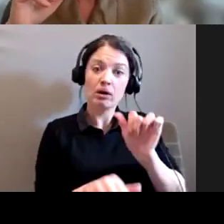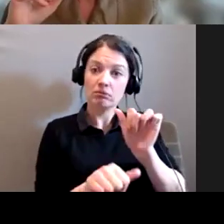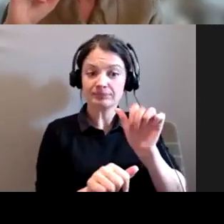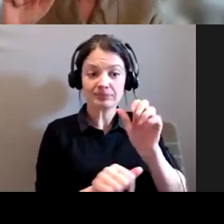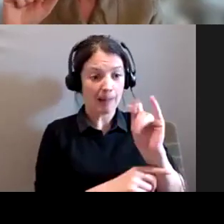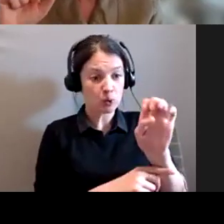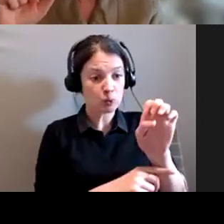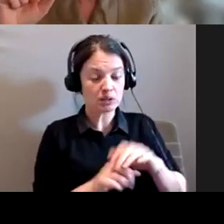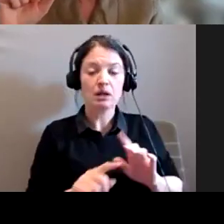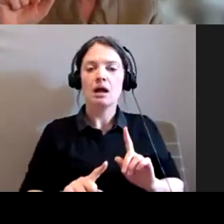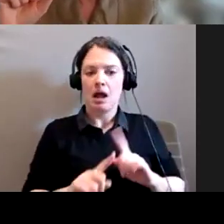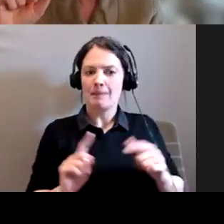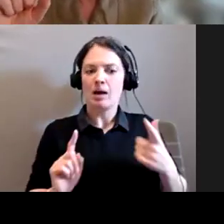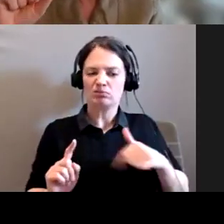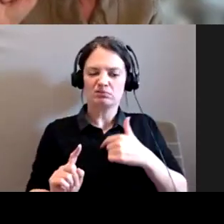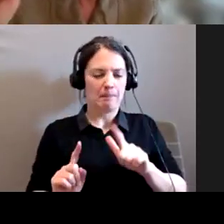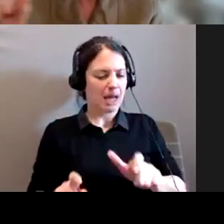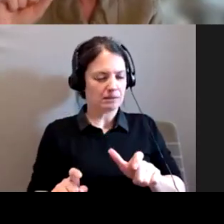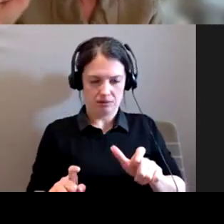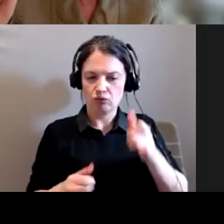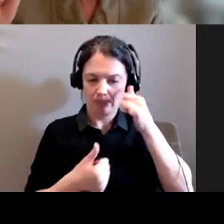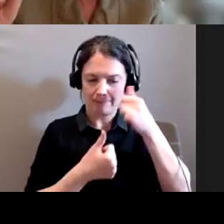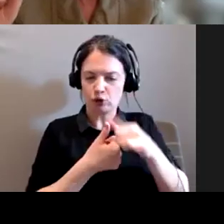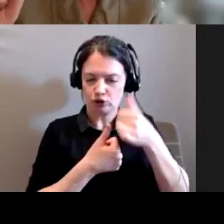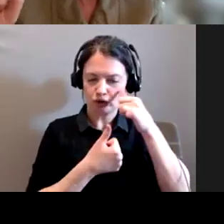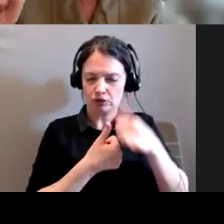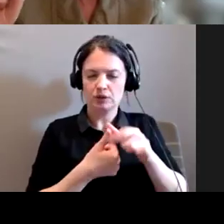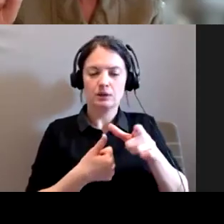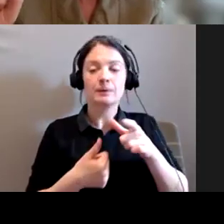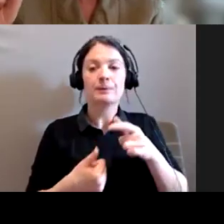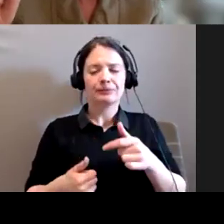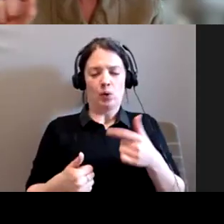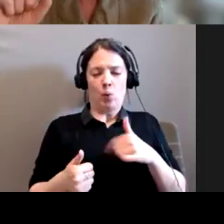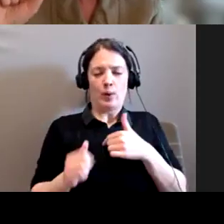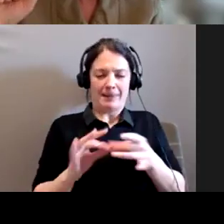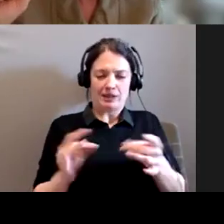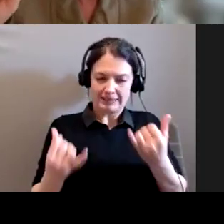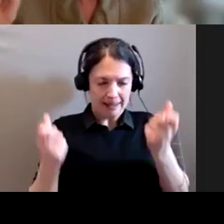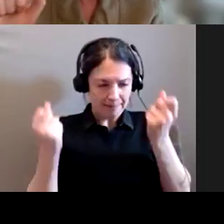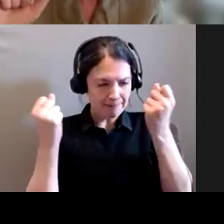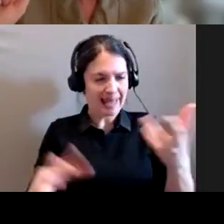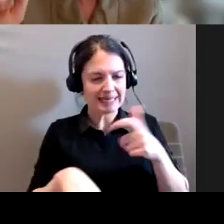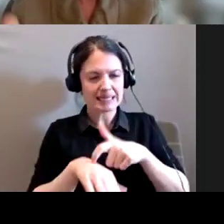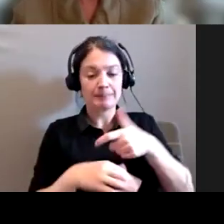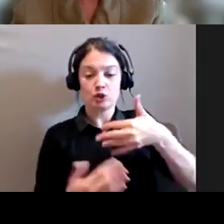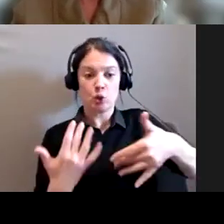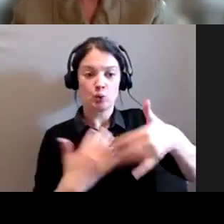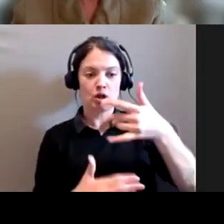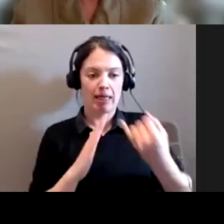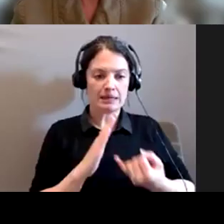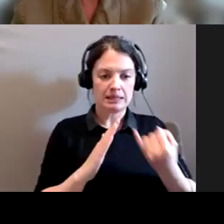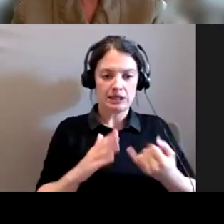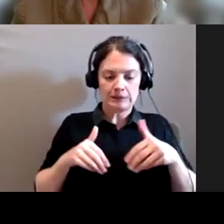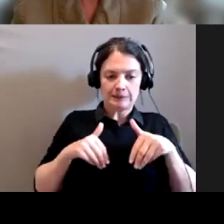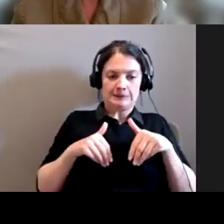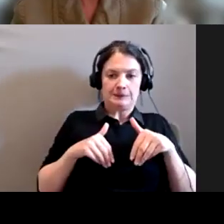we do need to recognize that we've talked a lot about social isolation, and the things that may come up in that home care